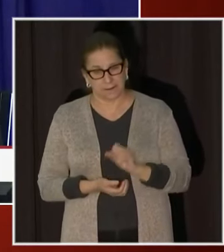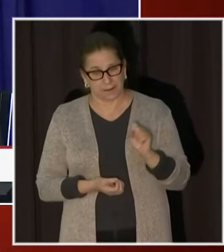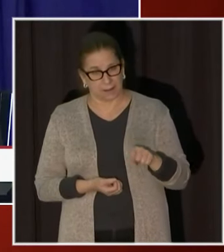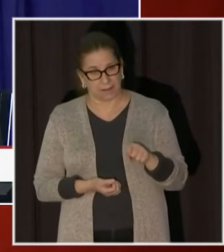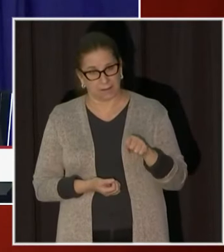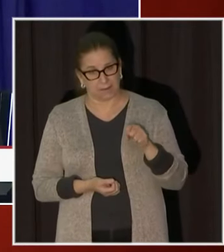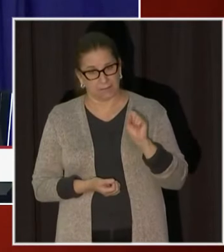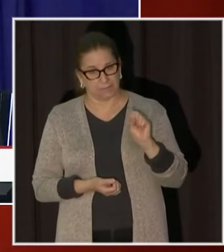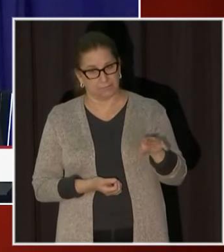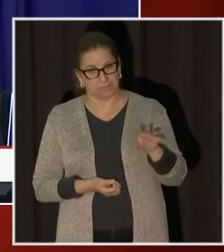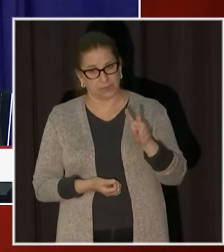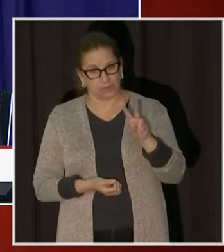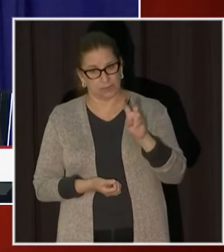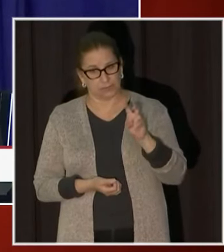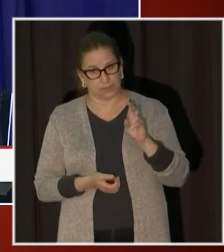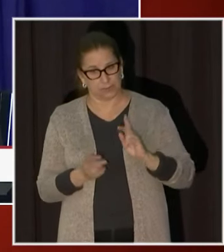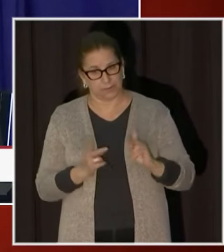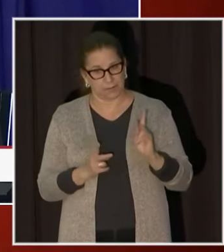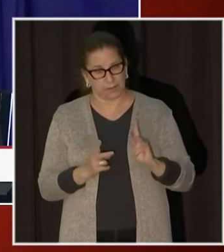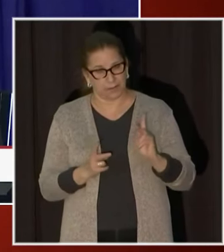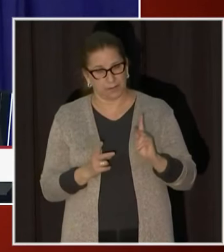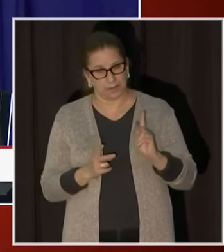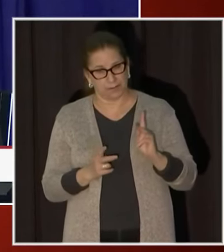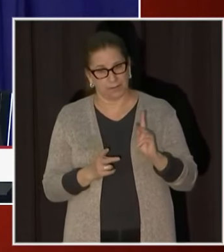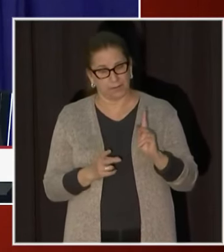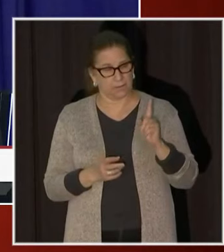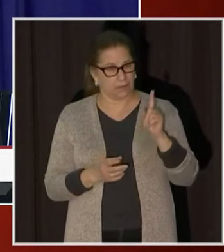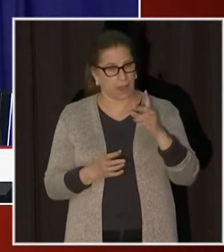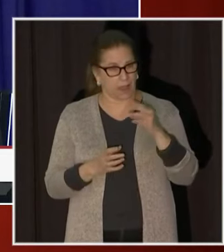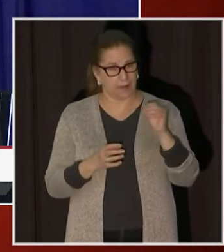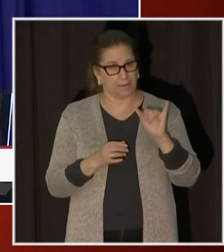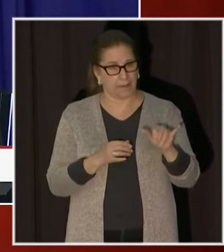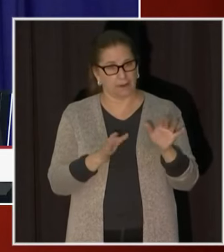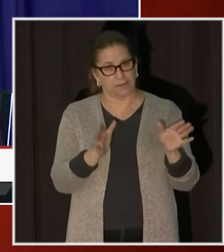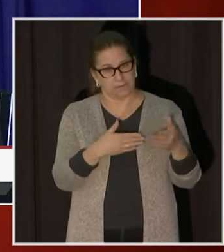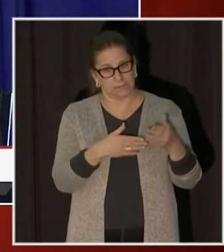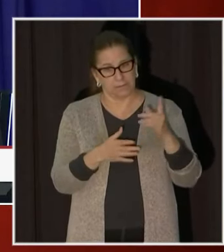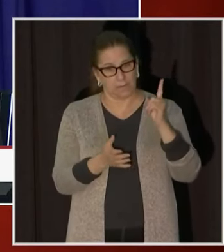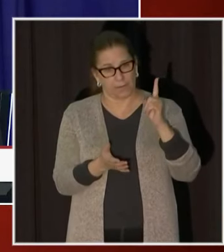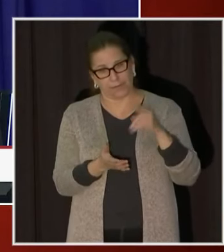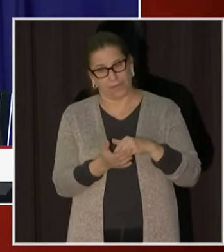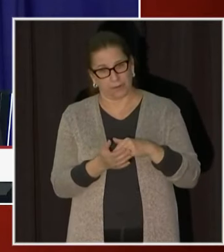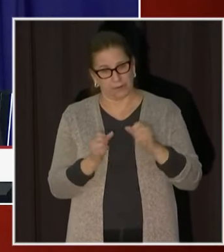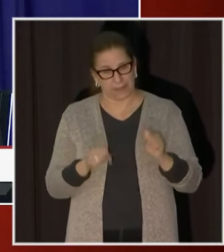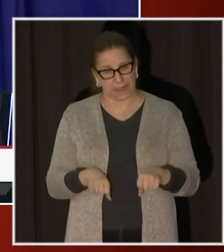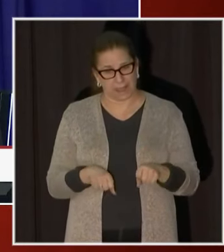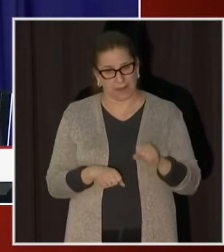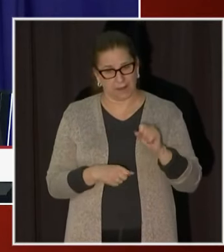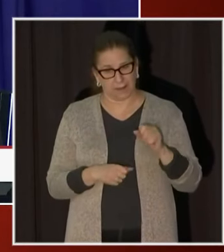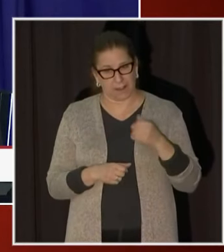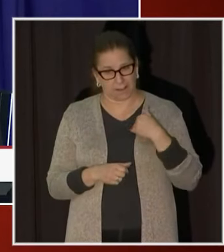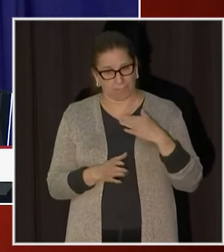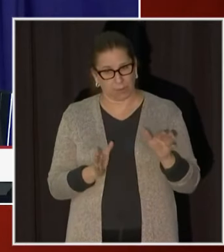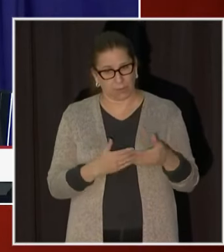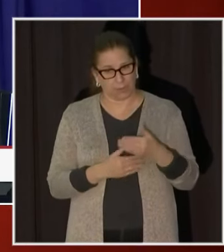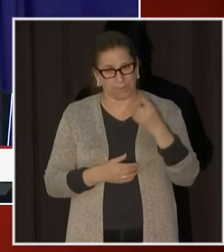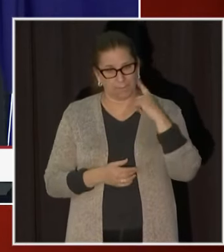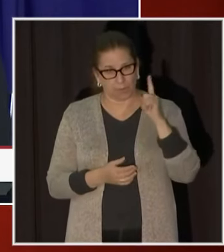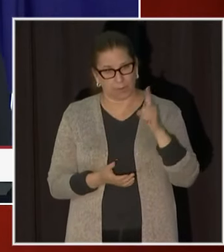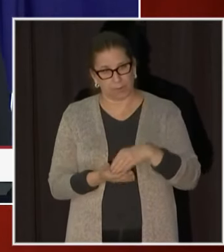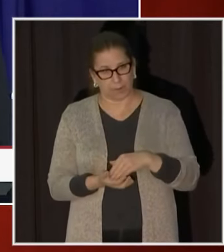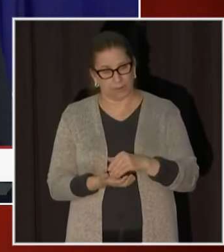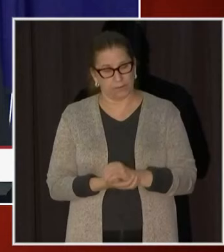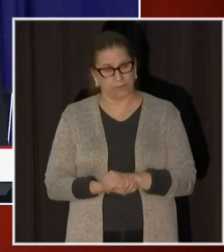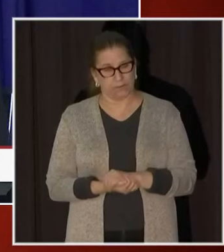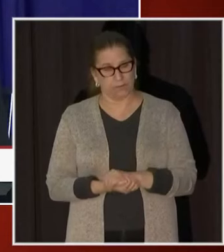to 1,000. Can you tell us what your what you currently have right now, bodies in storage?